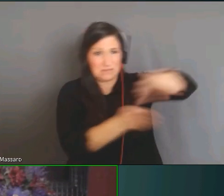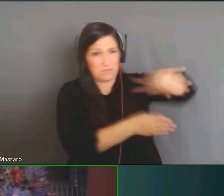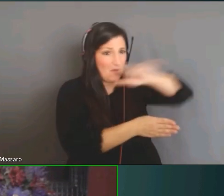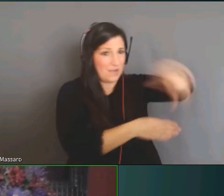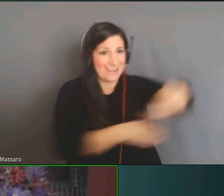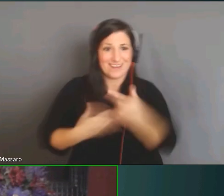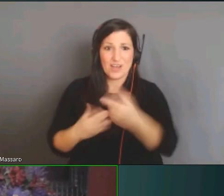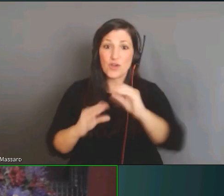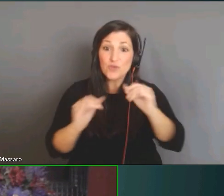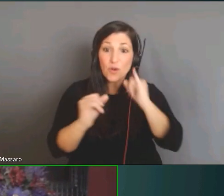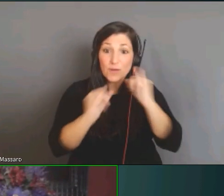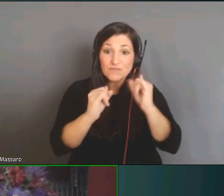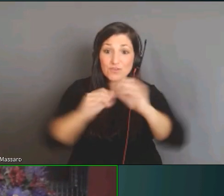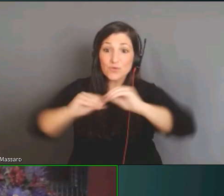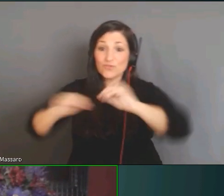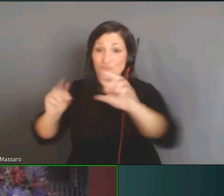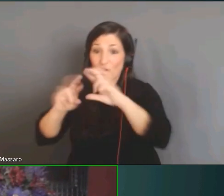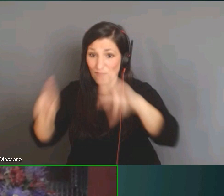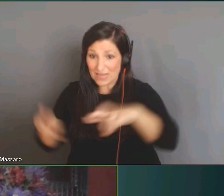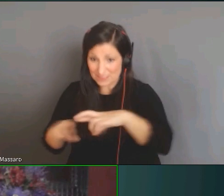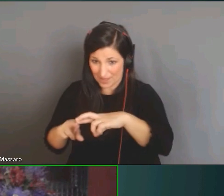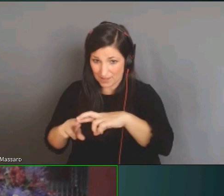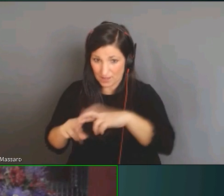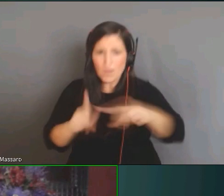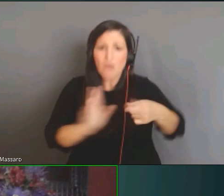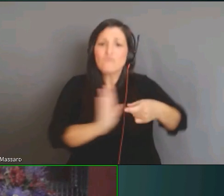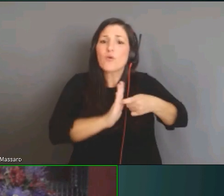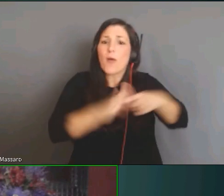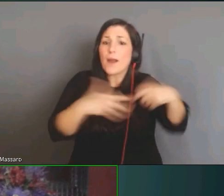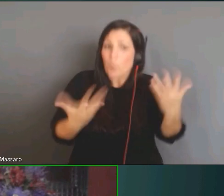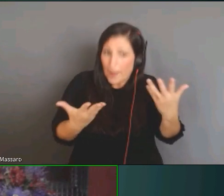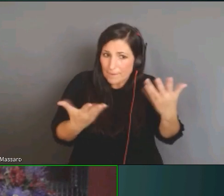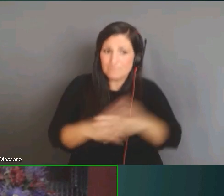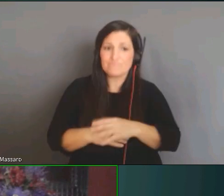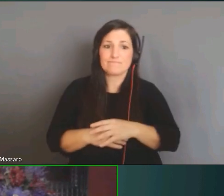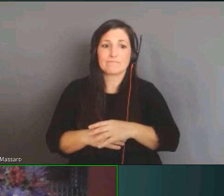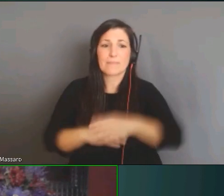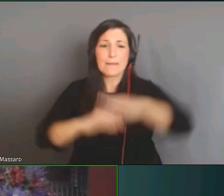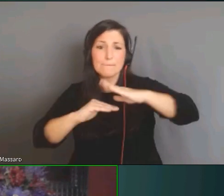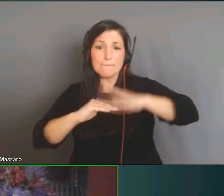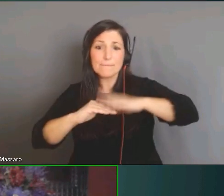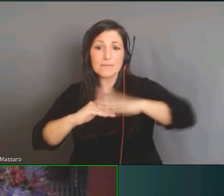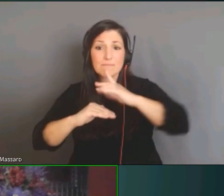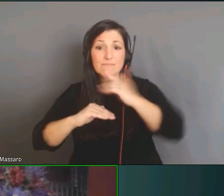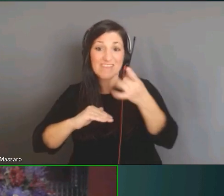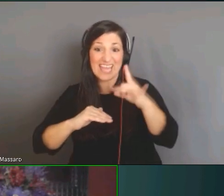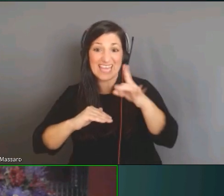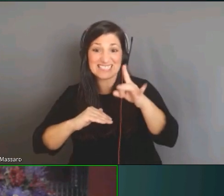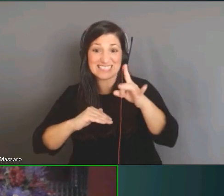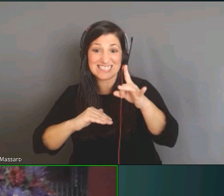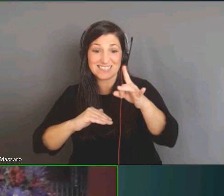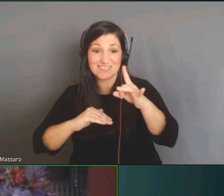What are Yeah, the job so what requirements? are job requirements? Okay, awesome. So you must be 18 years or older.